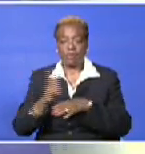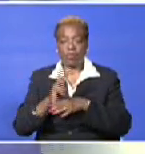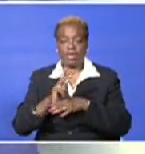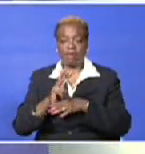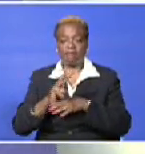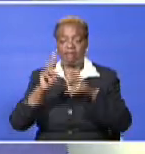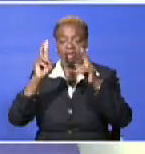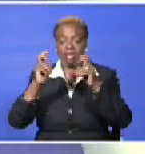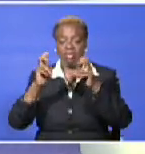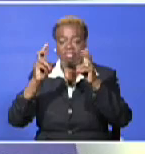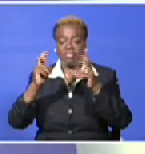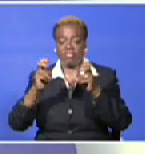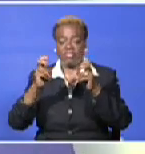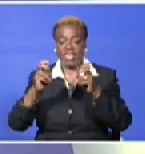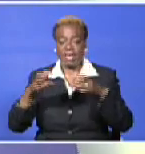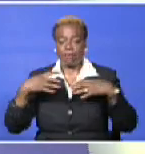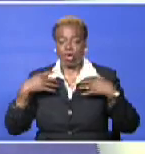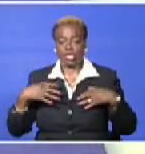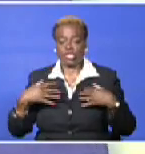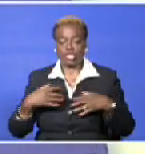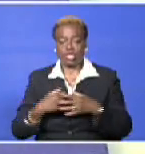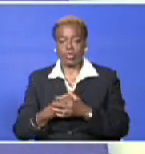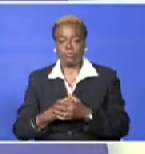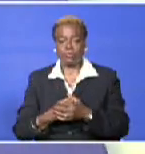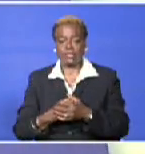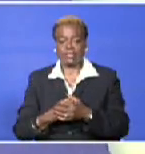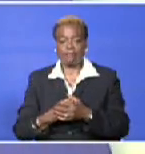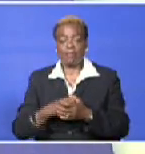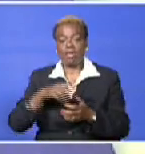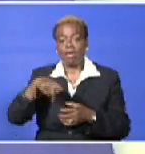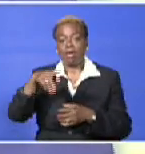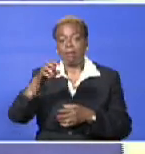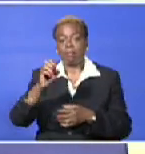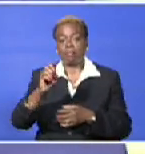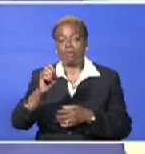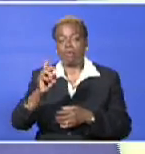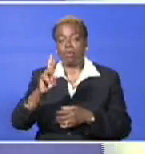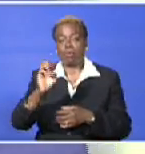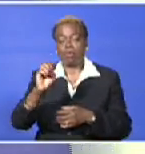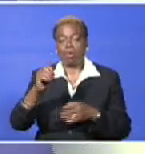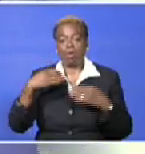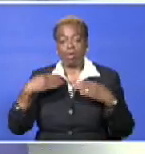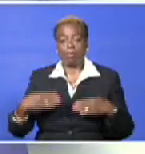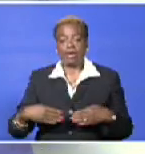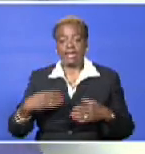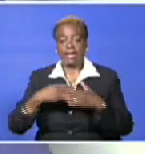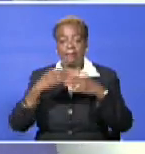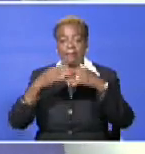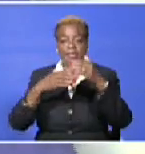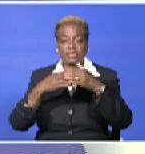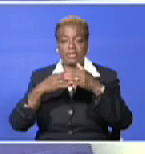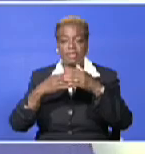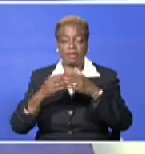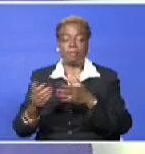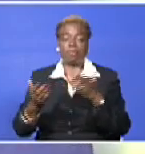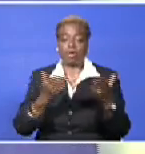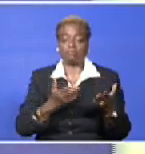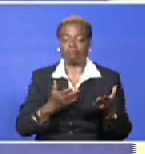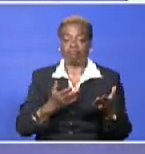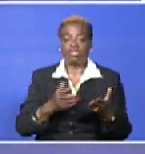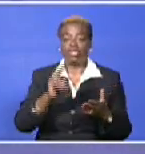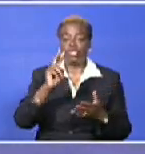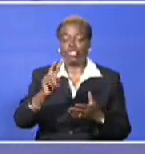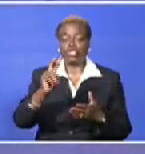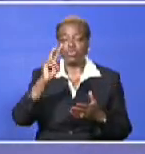absolutely fantastic. Mr. Paul DeLitt, a former pro bodybuilder out of Canada, and his wife Allison brought over 200 athletes here to the Bahamas, and they